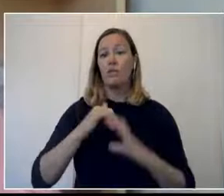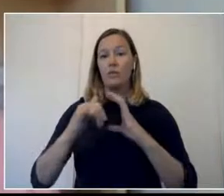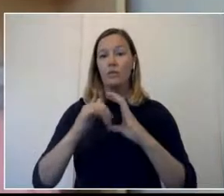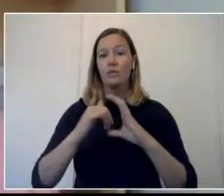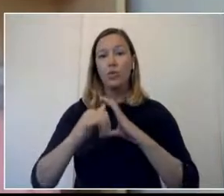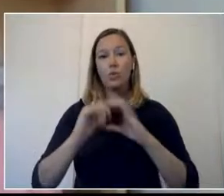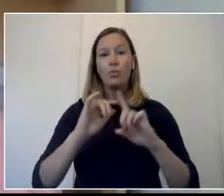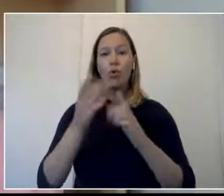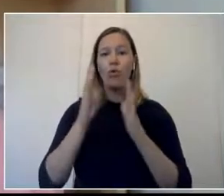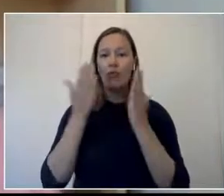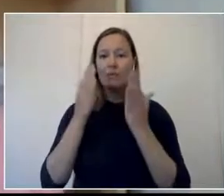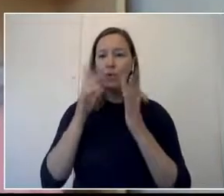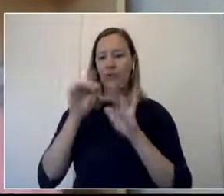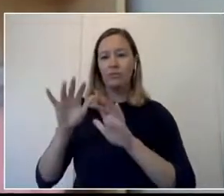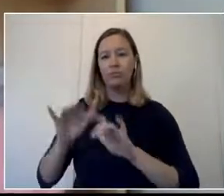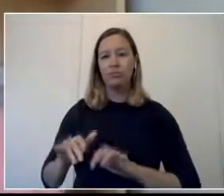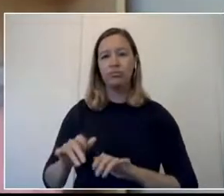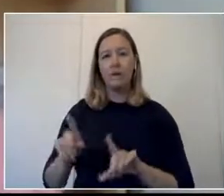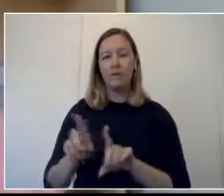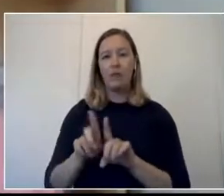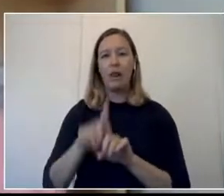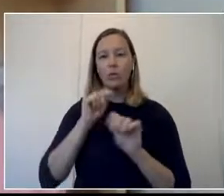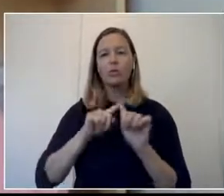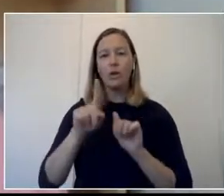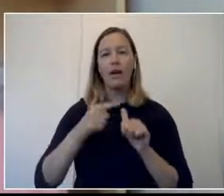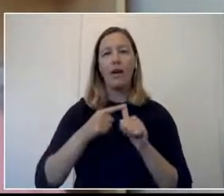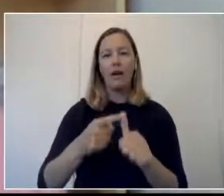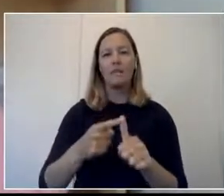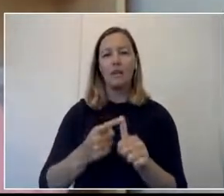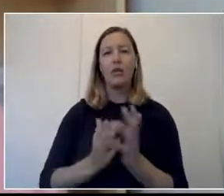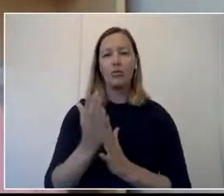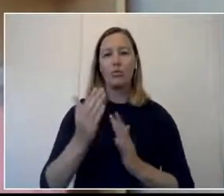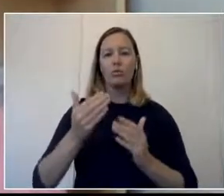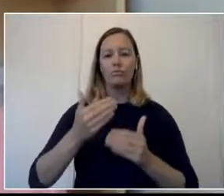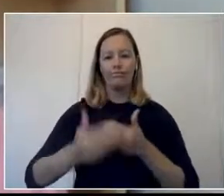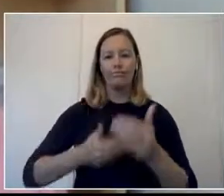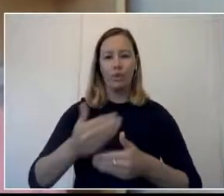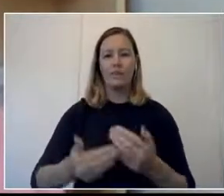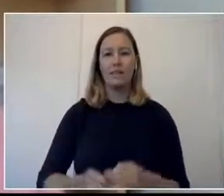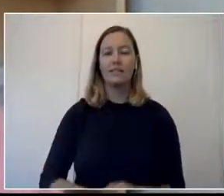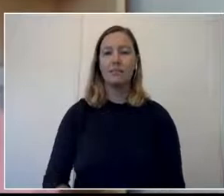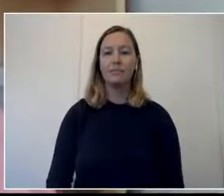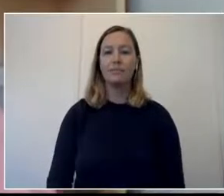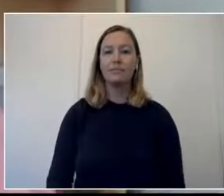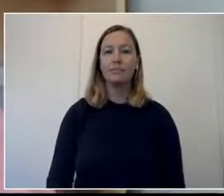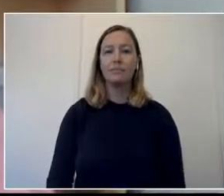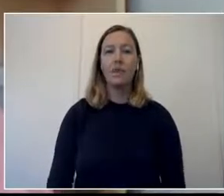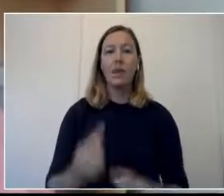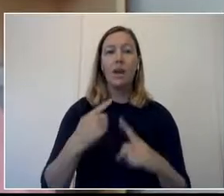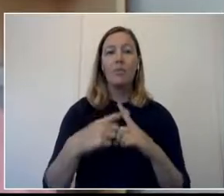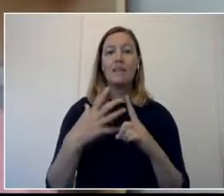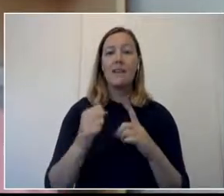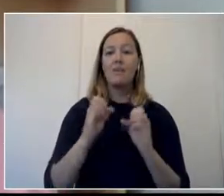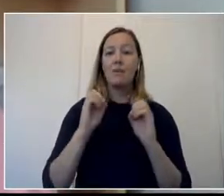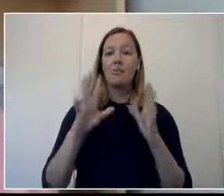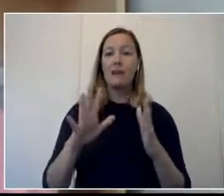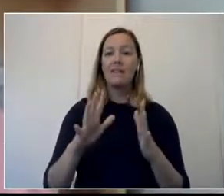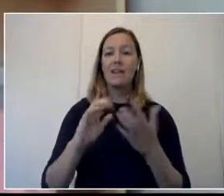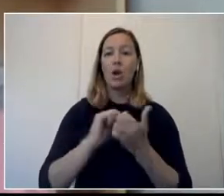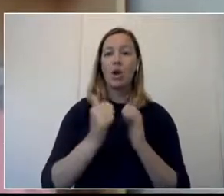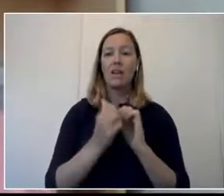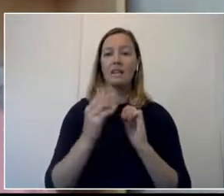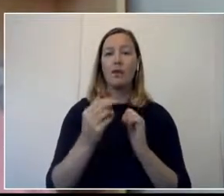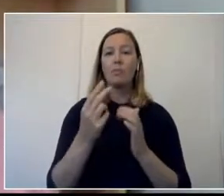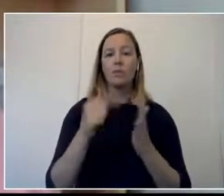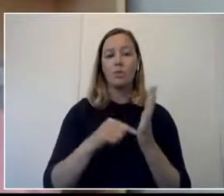to get those answered for you as we go along with our session. We also have our amazing colleagues from Toi Aotearoa in the background